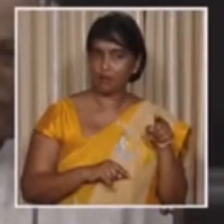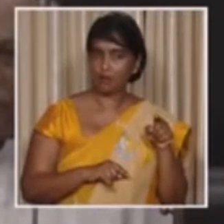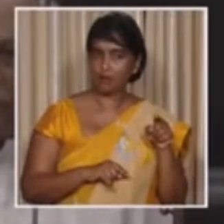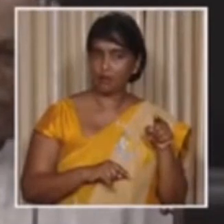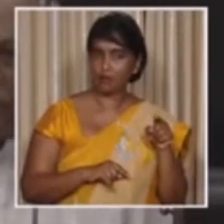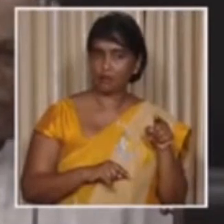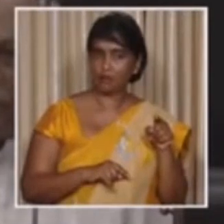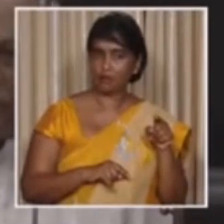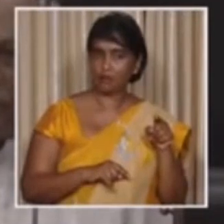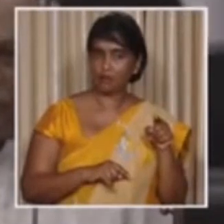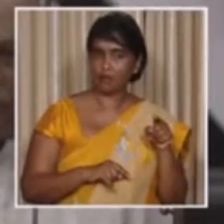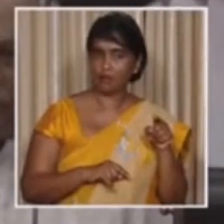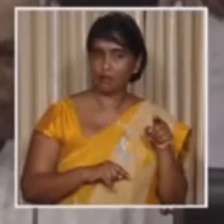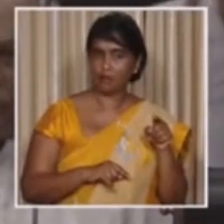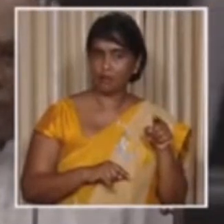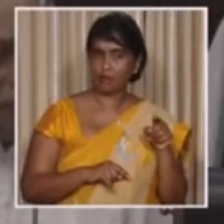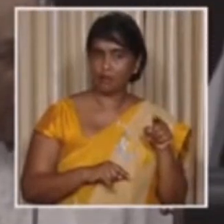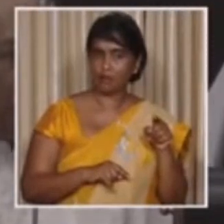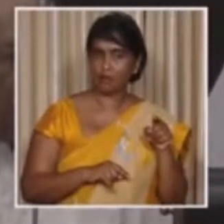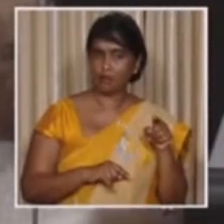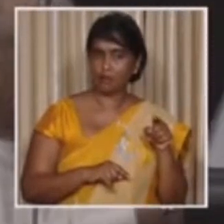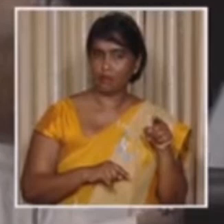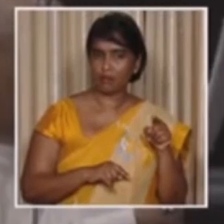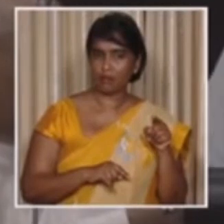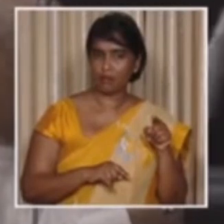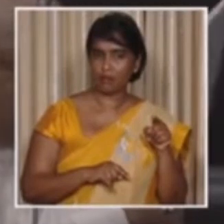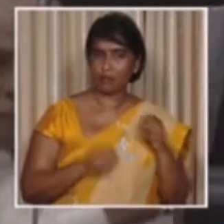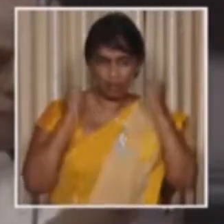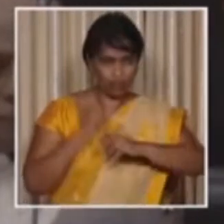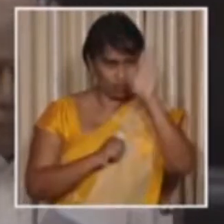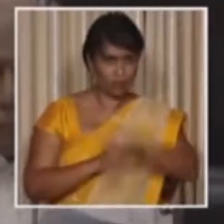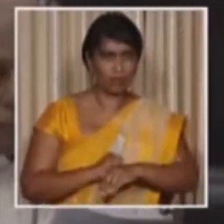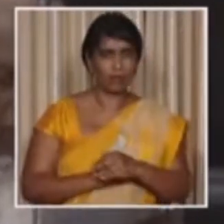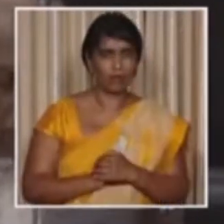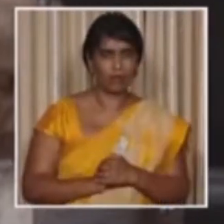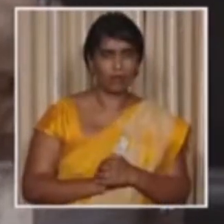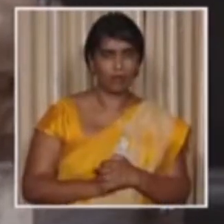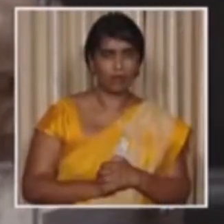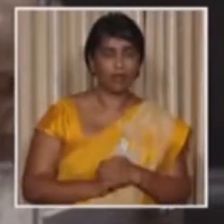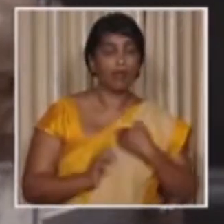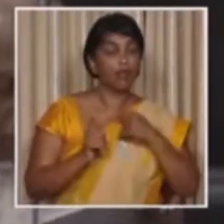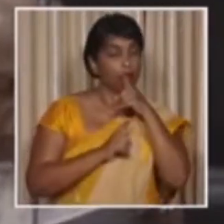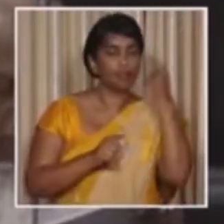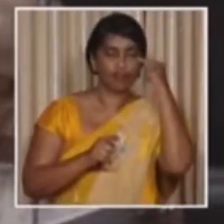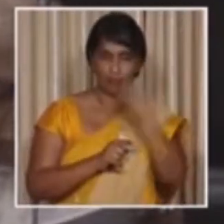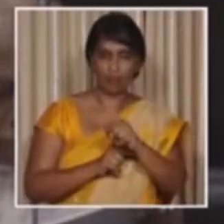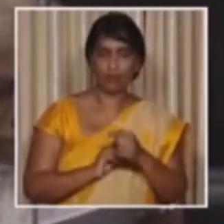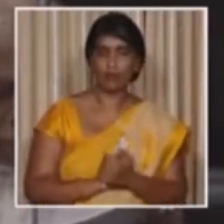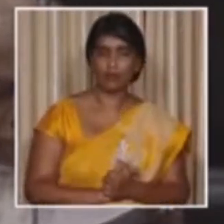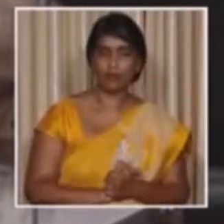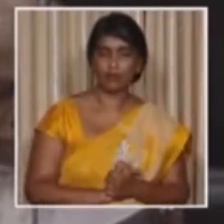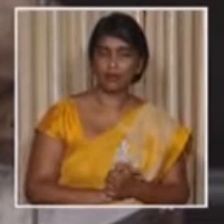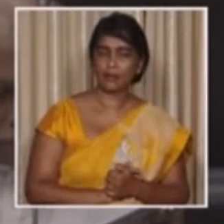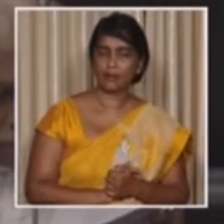bit I just sit down there no sit down I am talking to your member you sit down man I brought